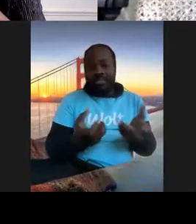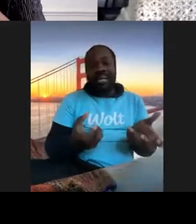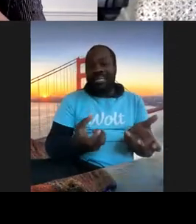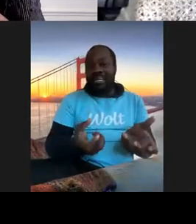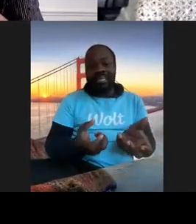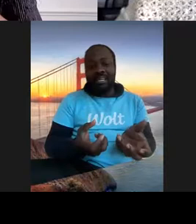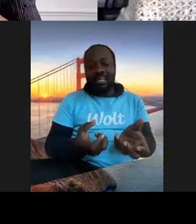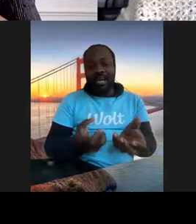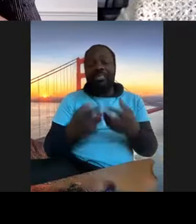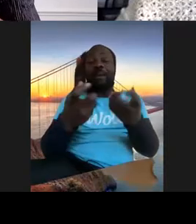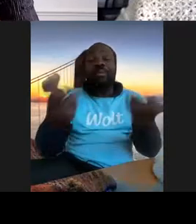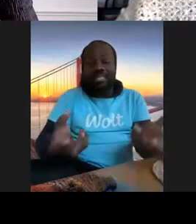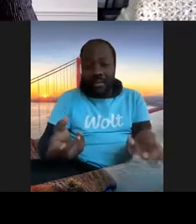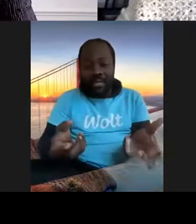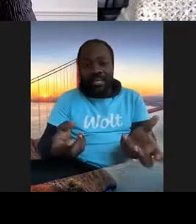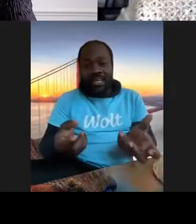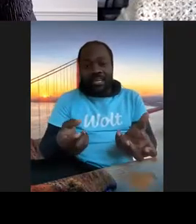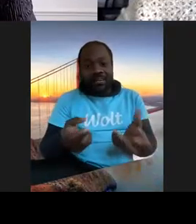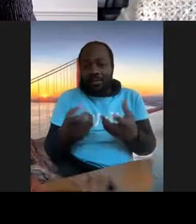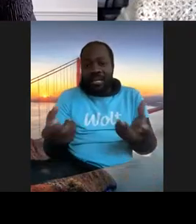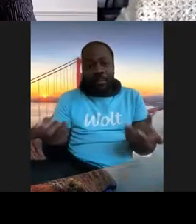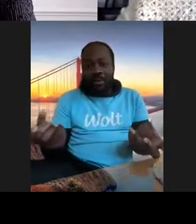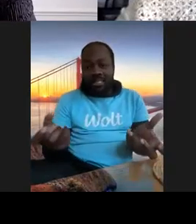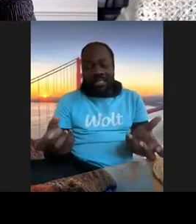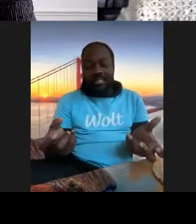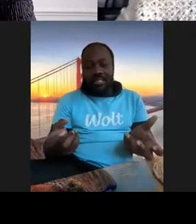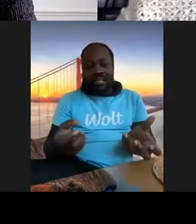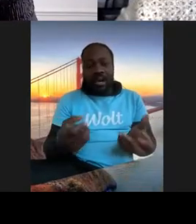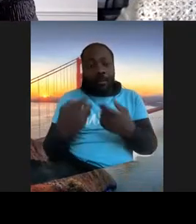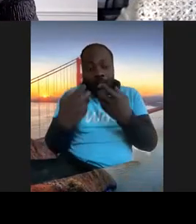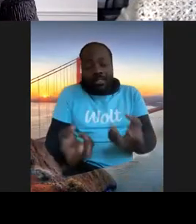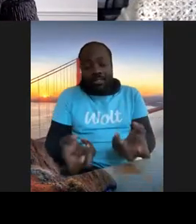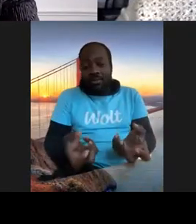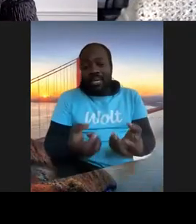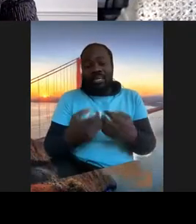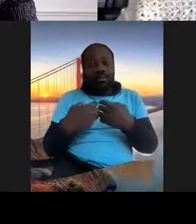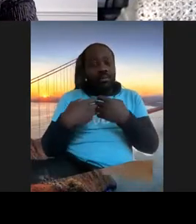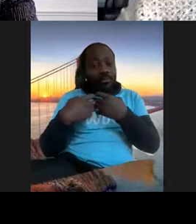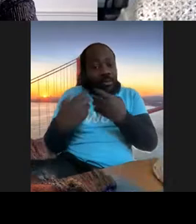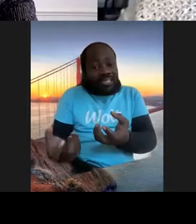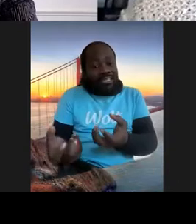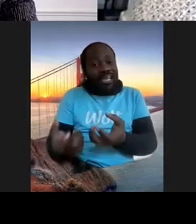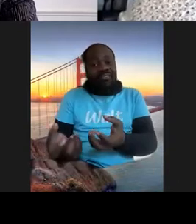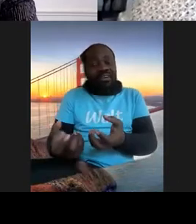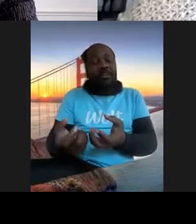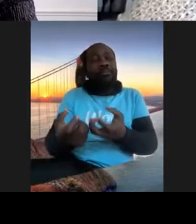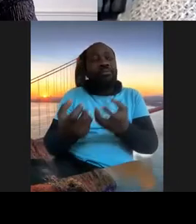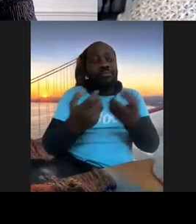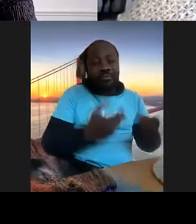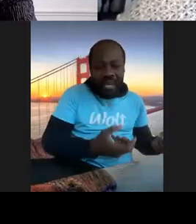grow up signing, interpreting, I mean, for their parents. Up until today, parents in